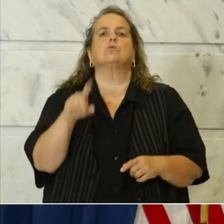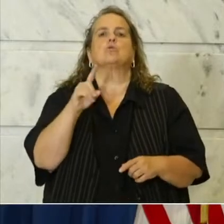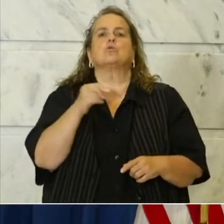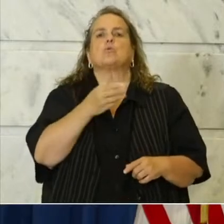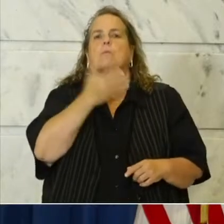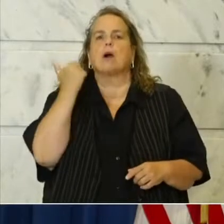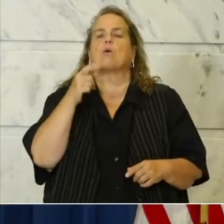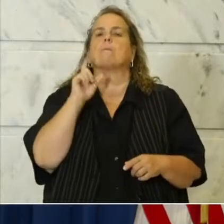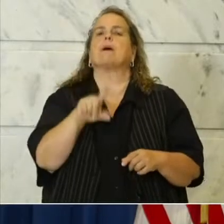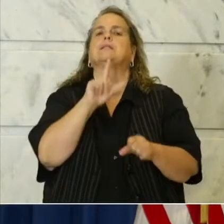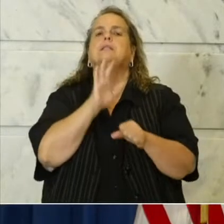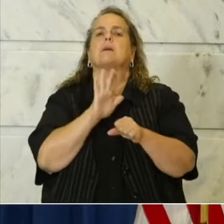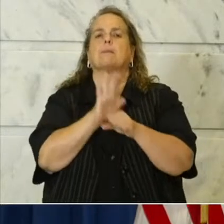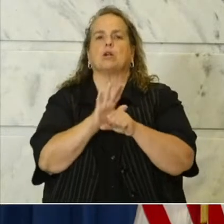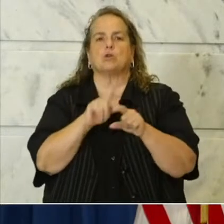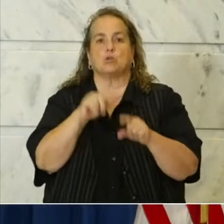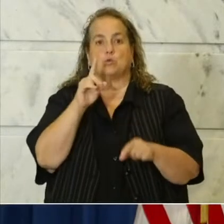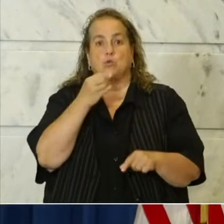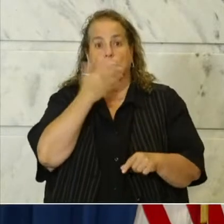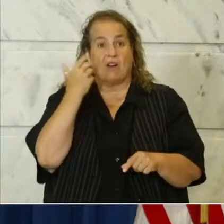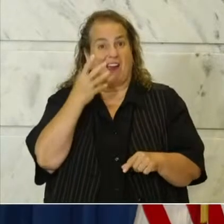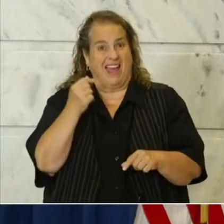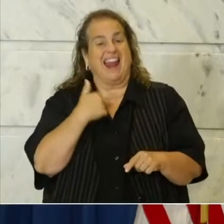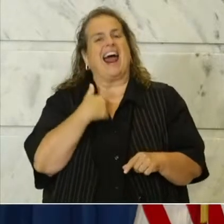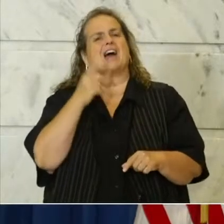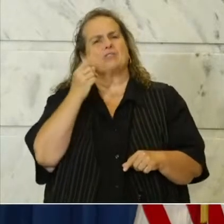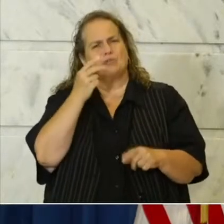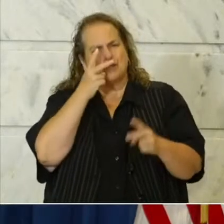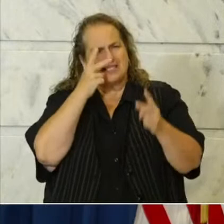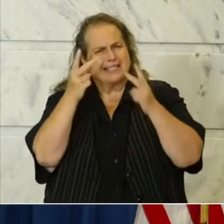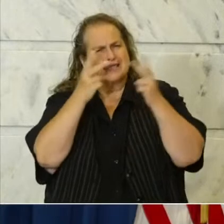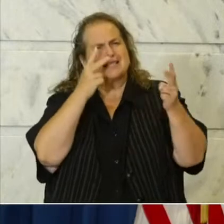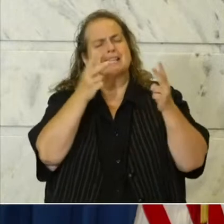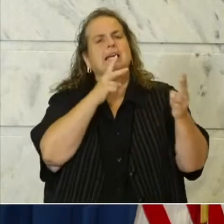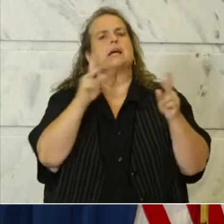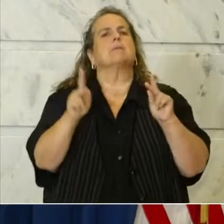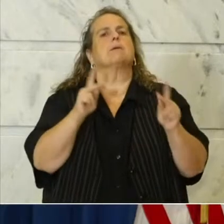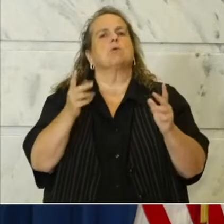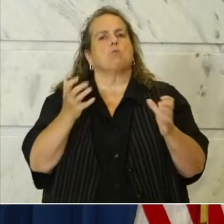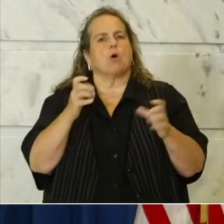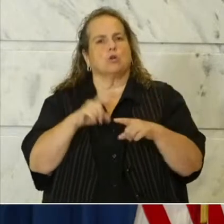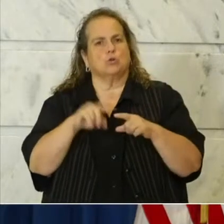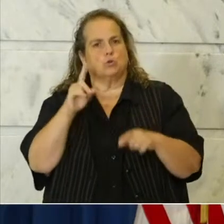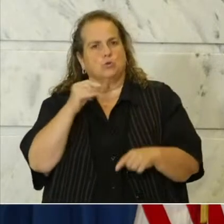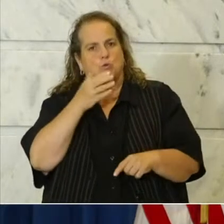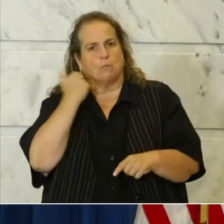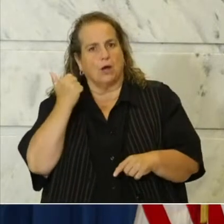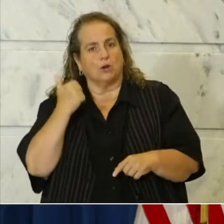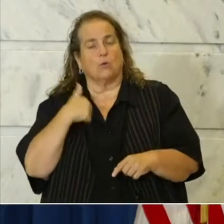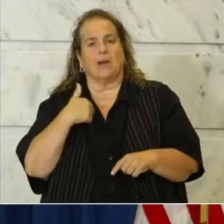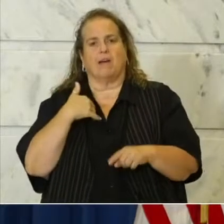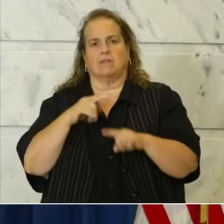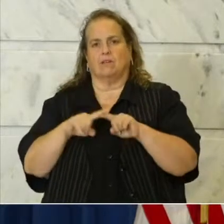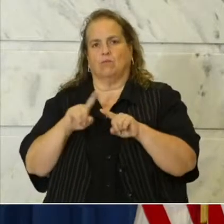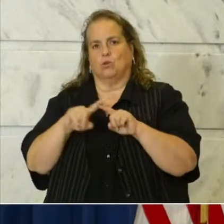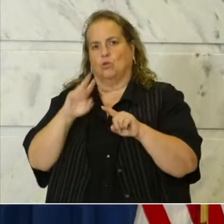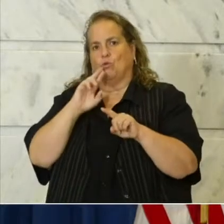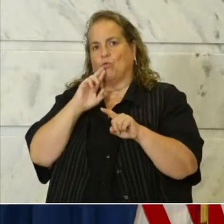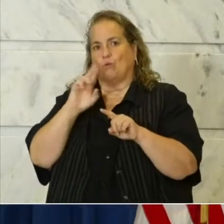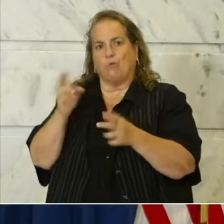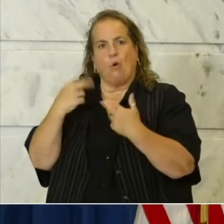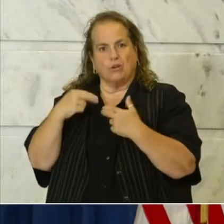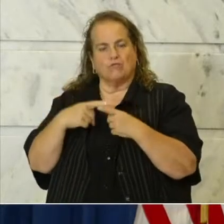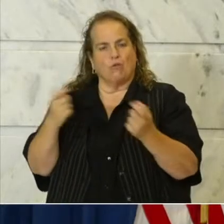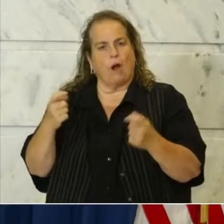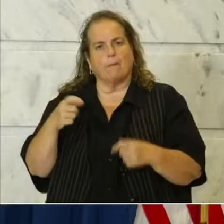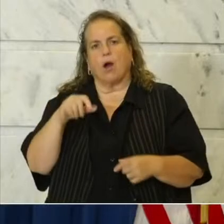be committed to doing better, and I see a lot of that out there. And we've had reports in from a number of counties. Harlan County's